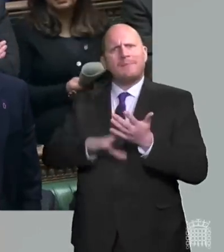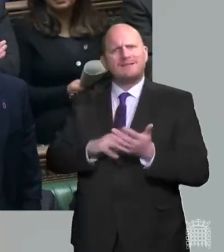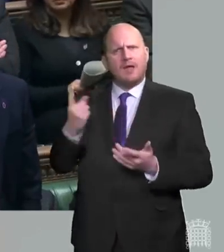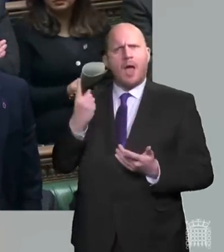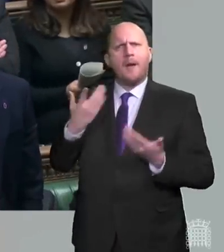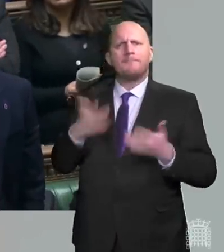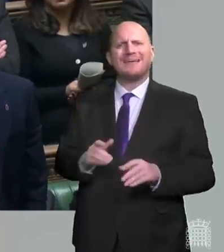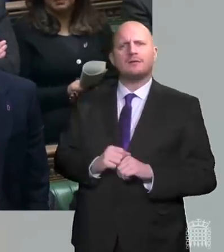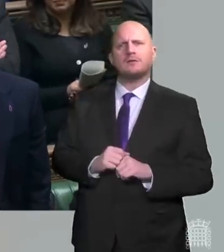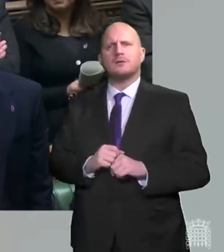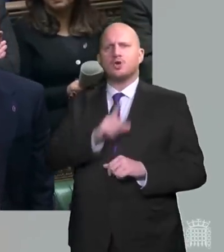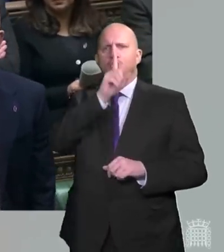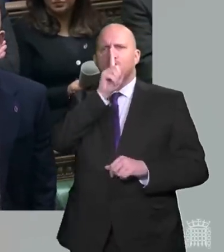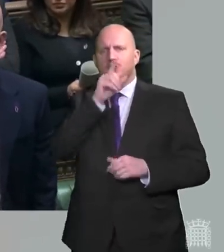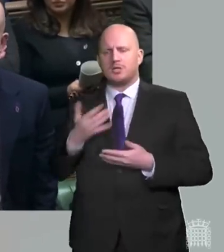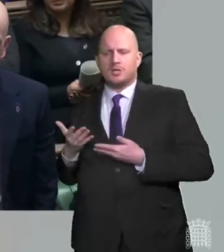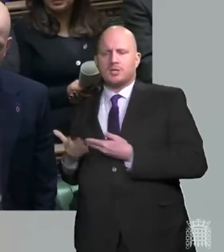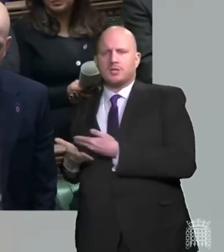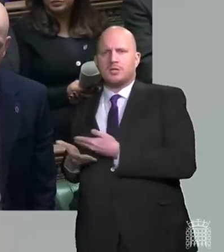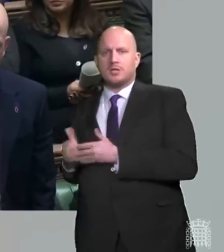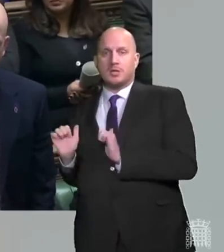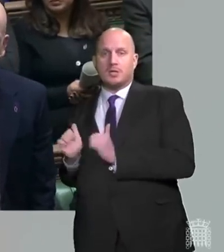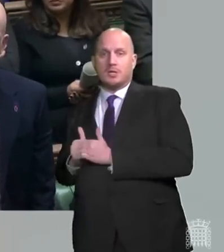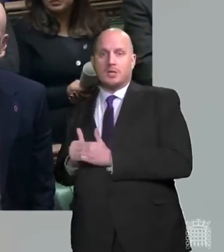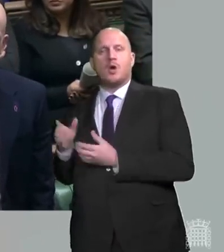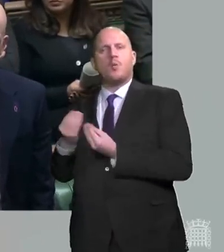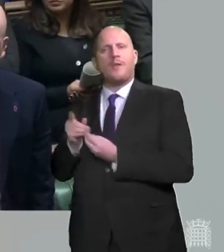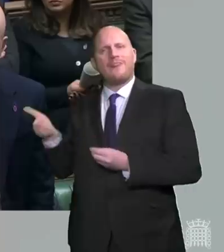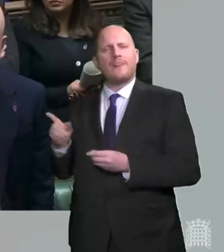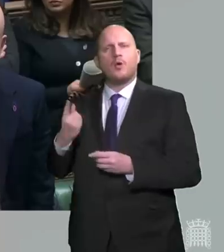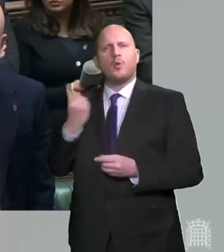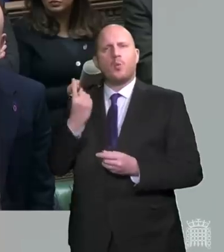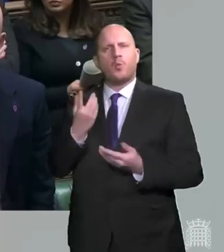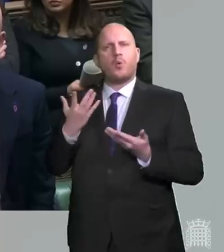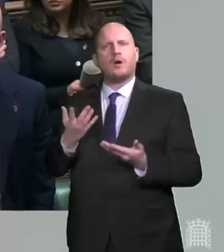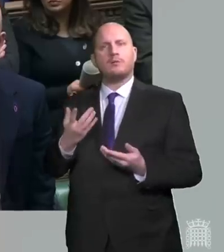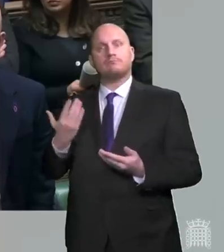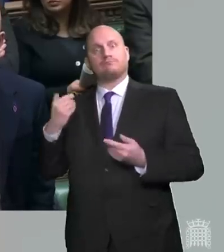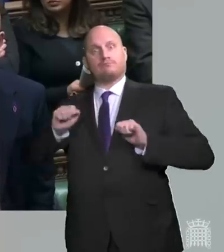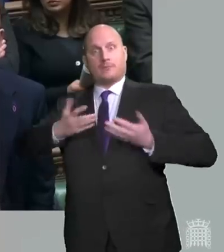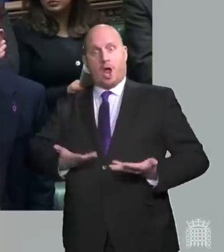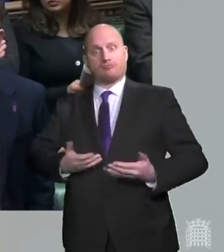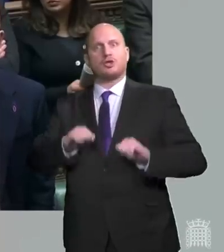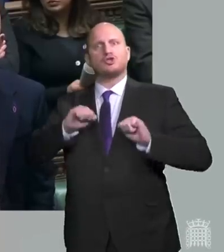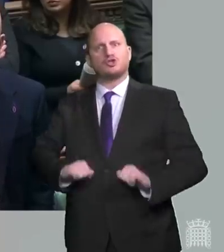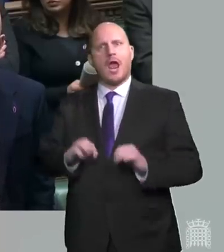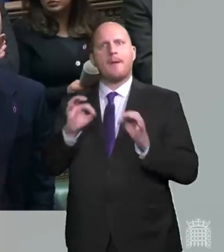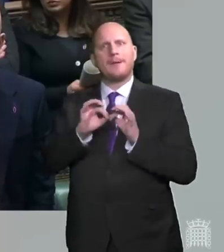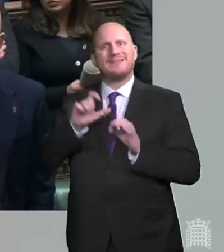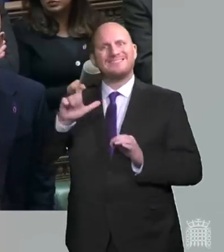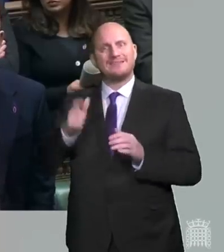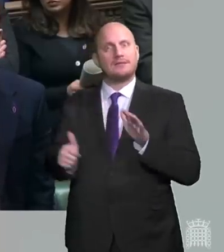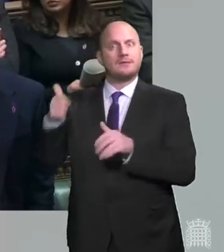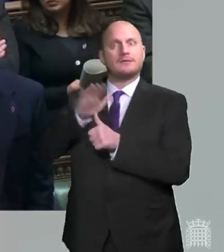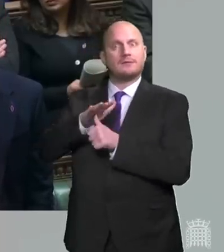cosy financial relationship with the chair of the BBC. Is it little wonder that people in Scotland may well just consider the